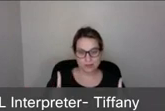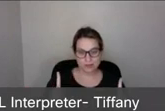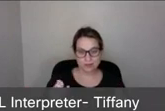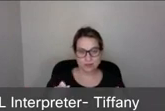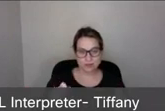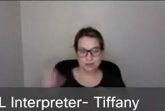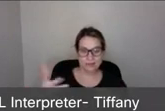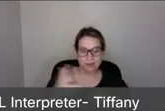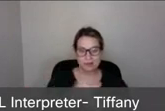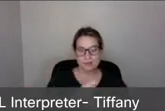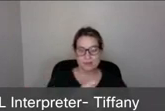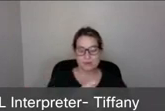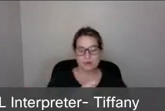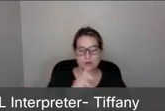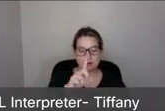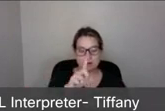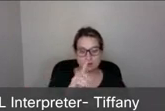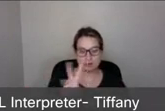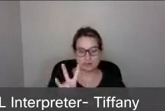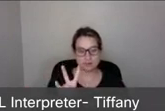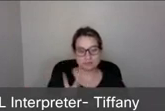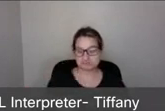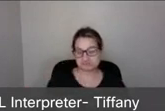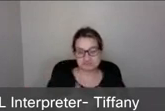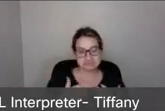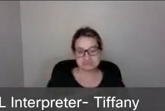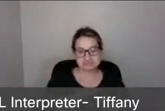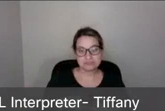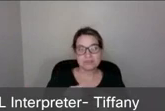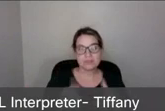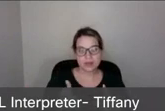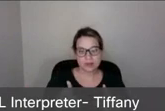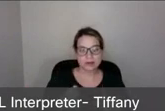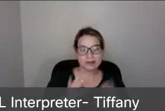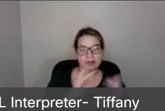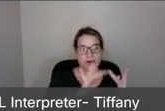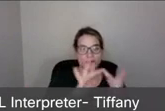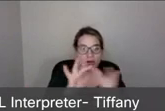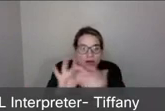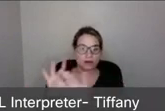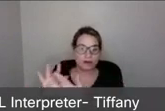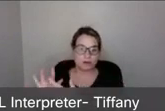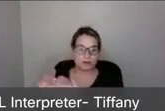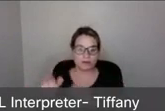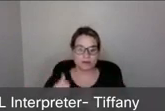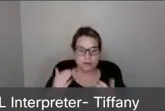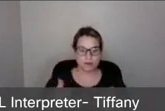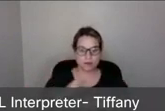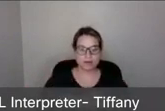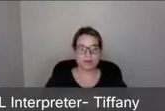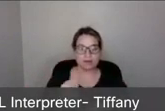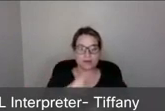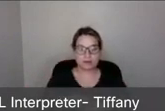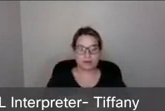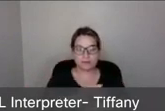elected in LD7. Despite that, David did a great deal of outreach to the the residents on the reservation.